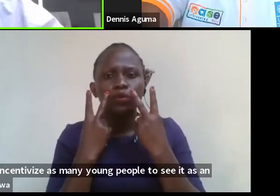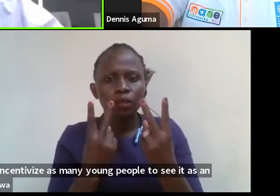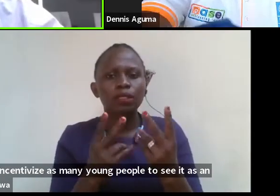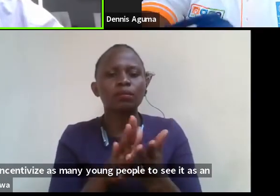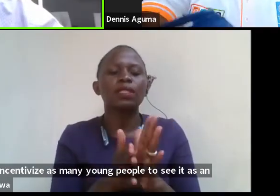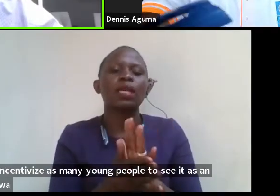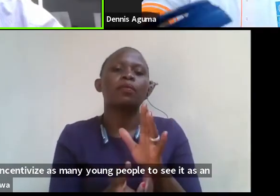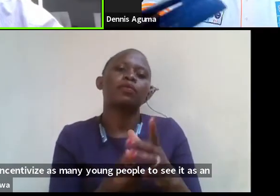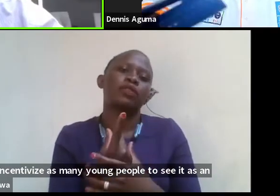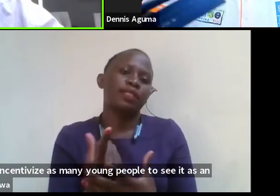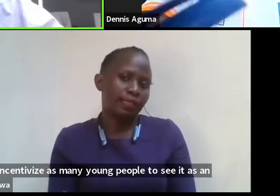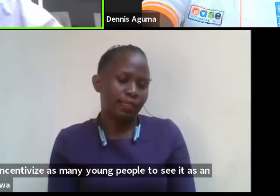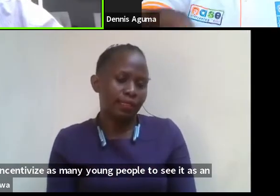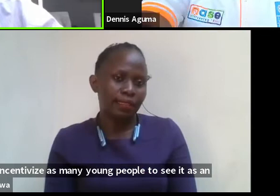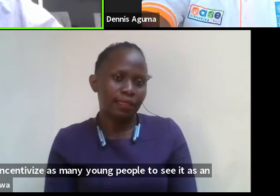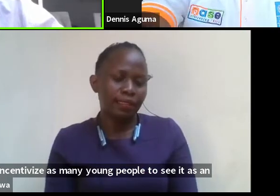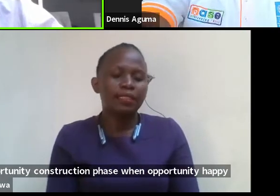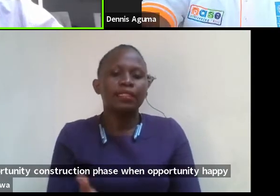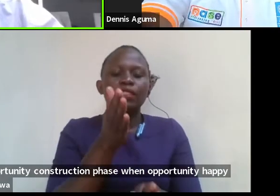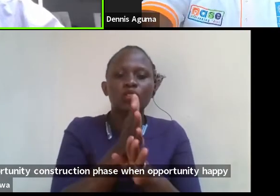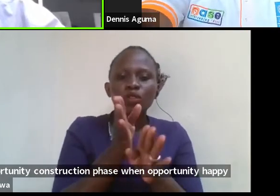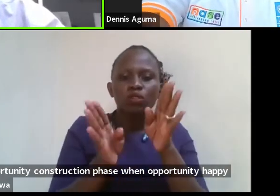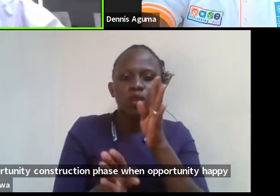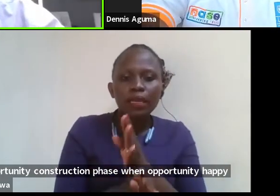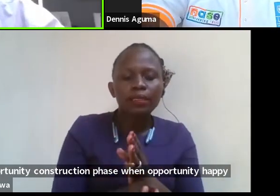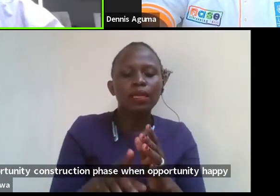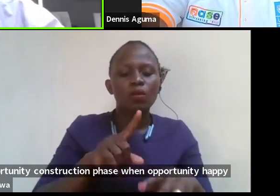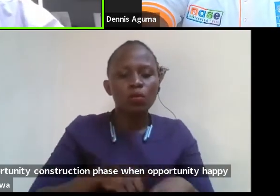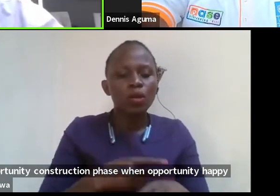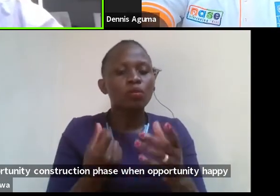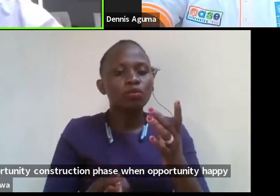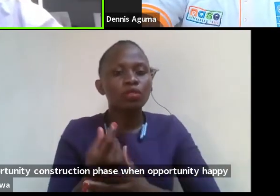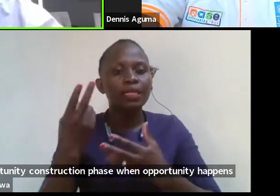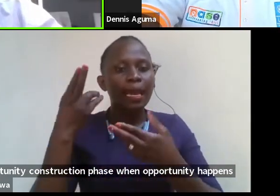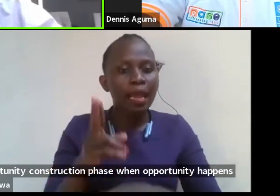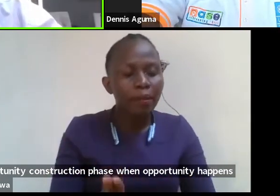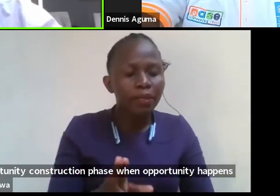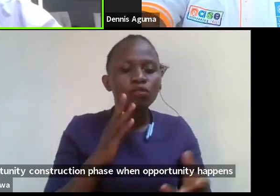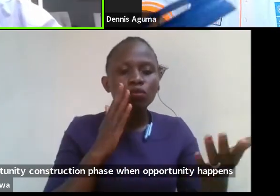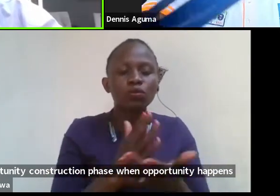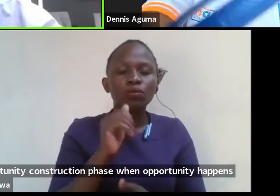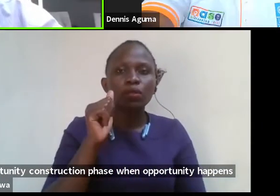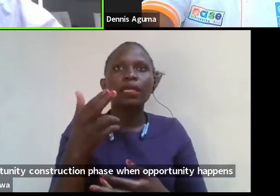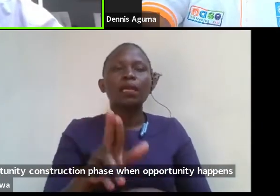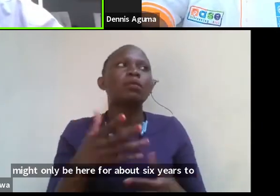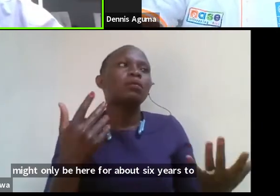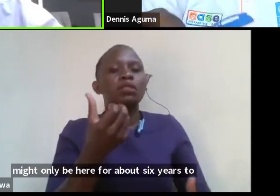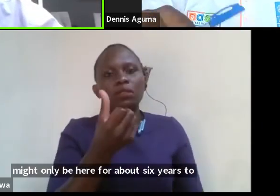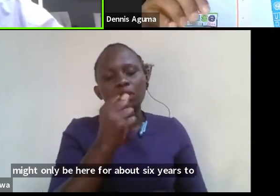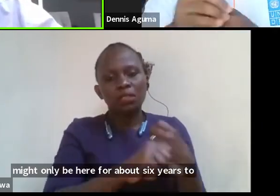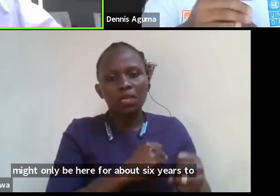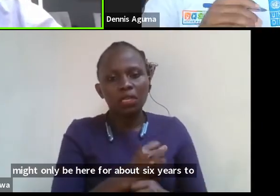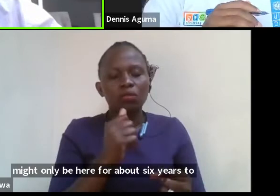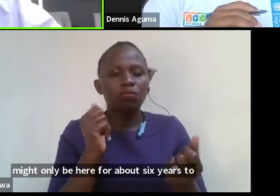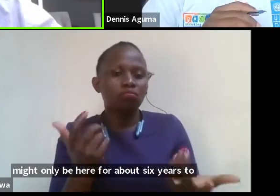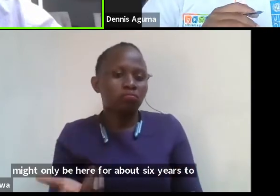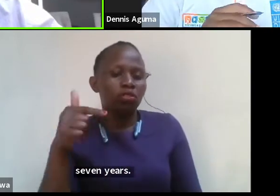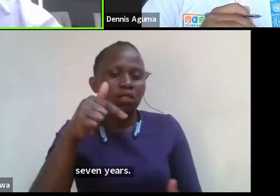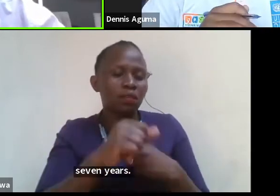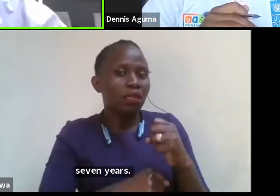Construction phase, when opportunity happens, might only be here for about 6 years to 7 years. What usually happens